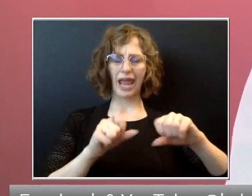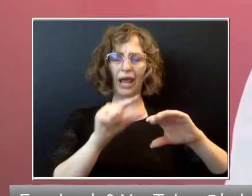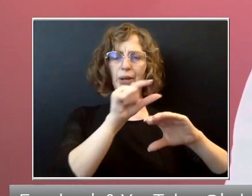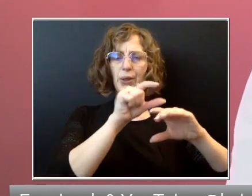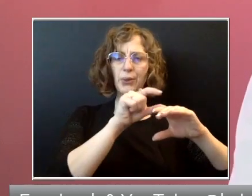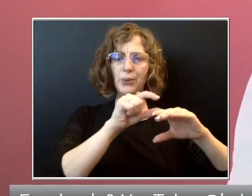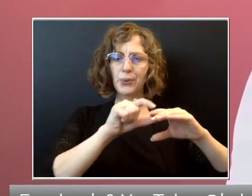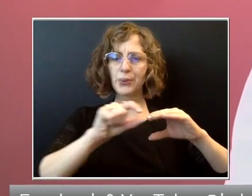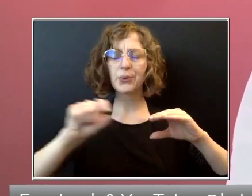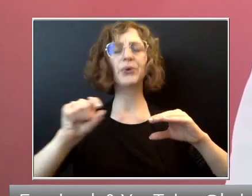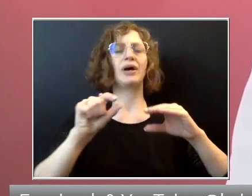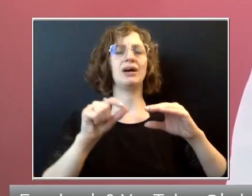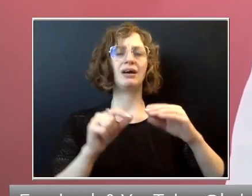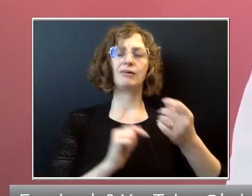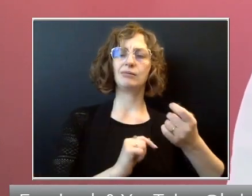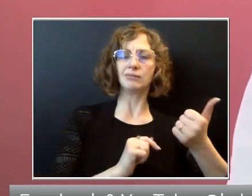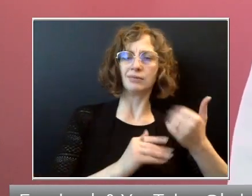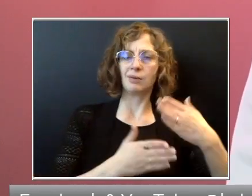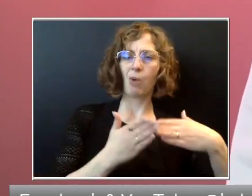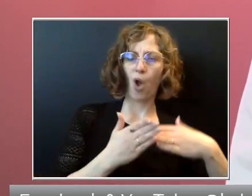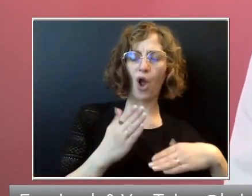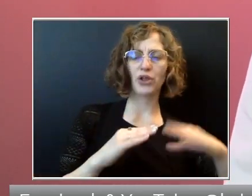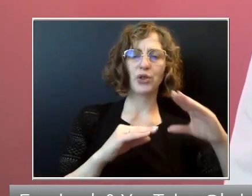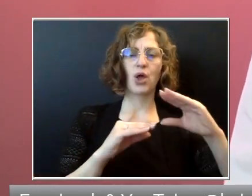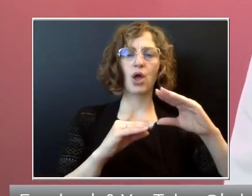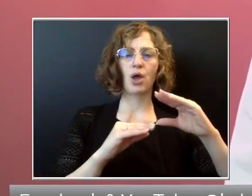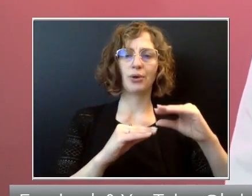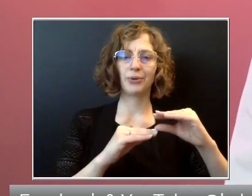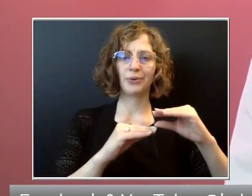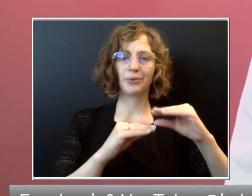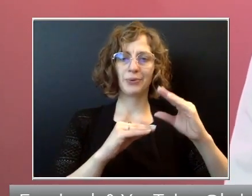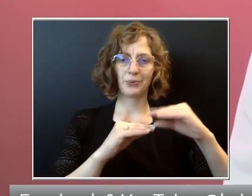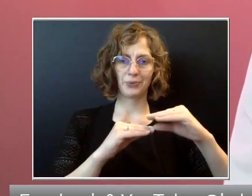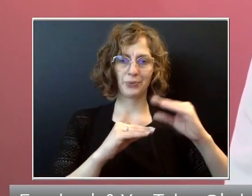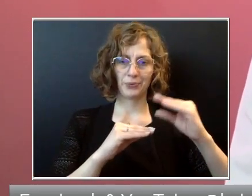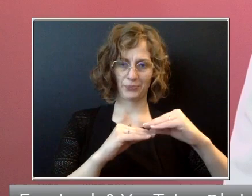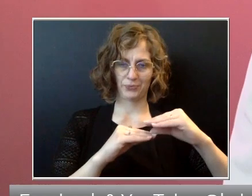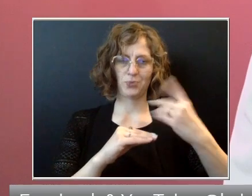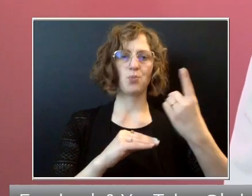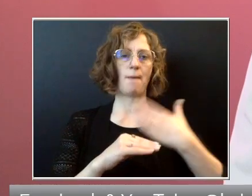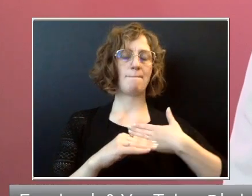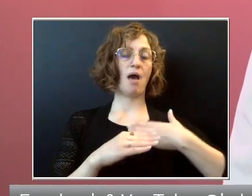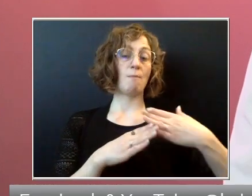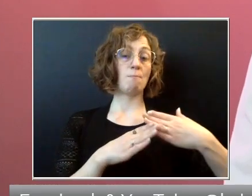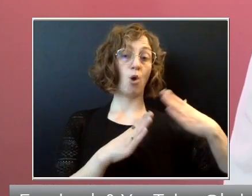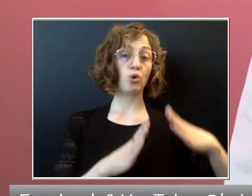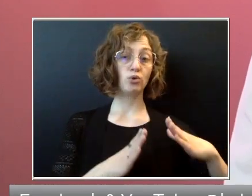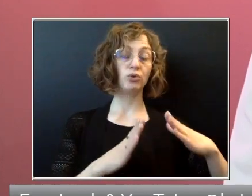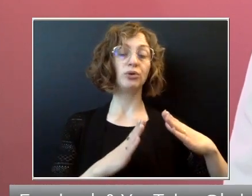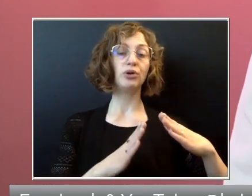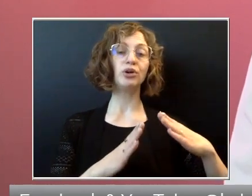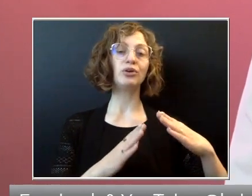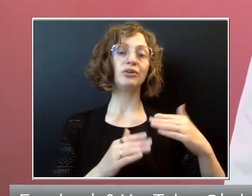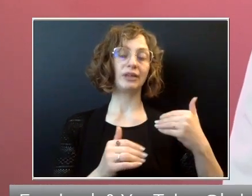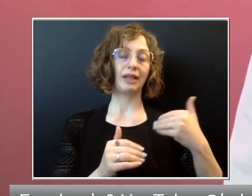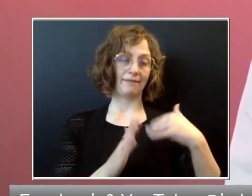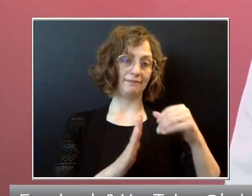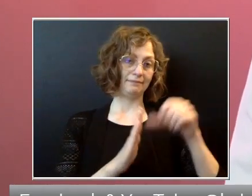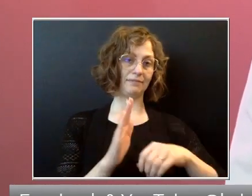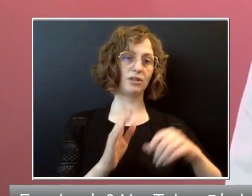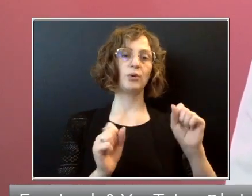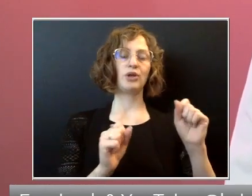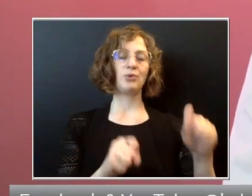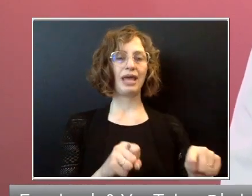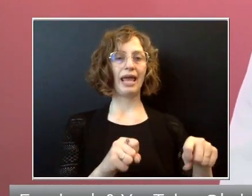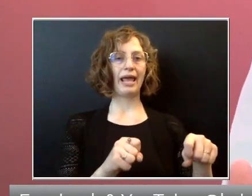Wiley, does a specialized procedure where you actually occlude a little branch that goes into the septum to cause a little